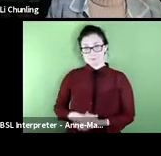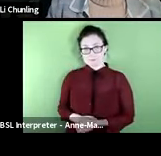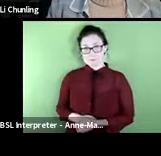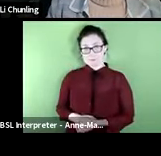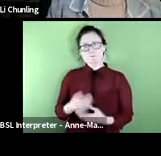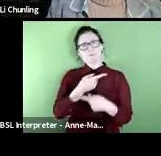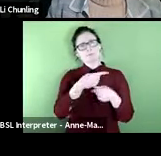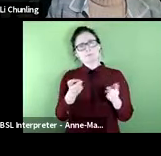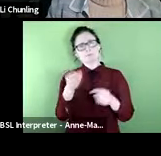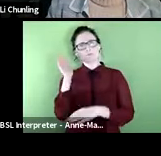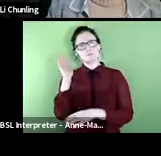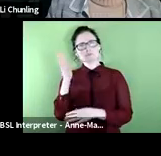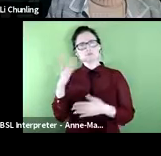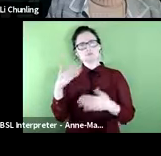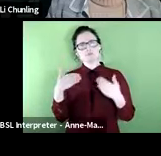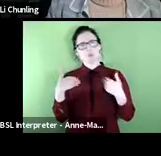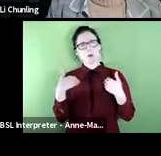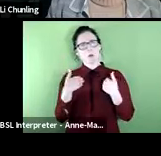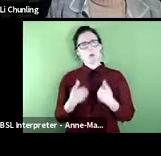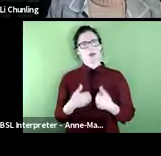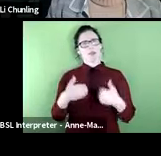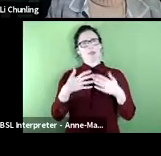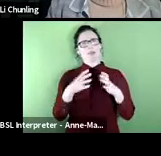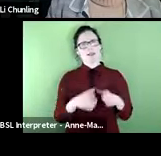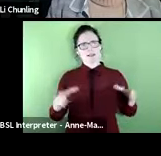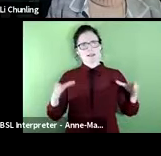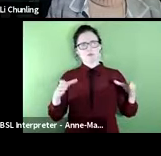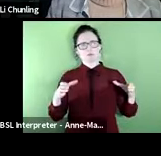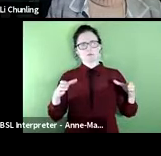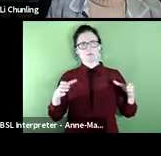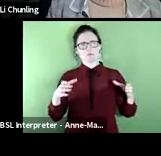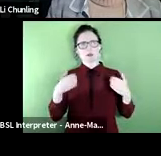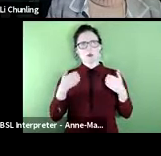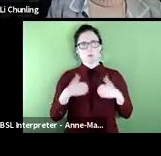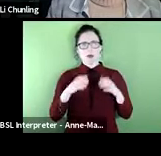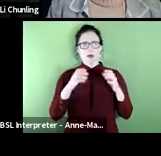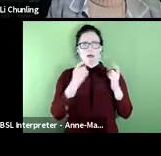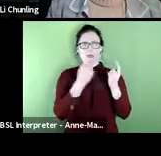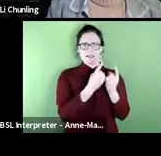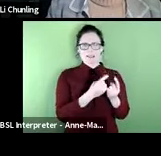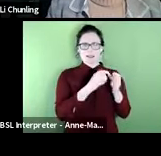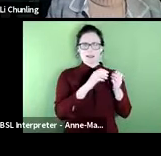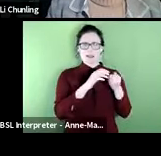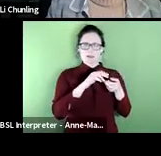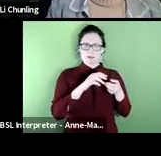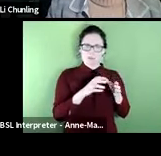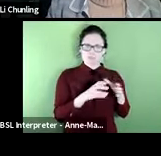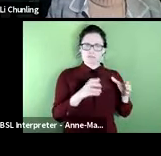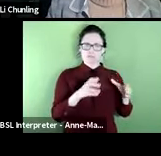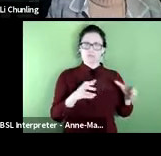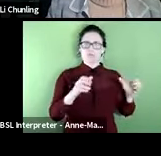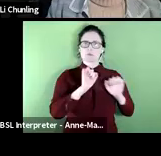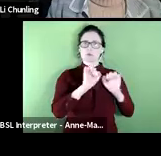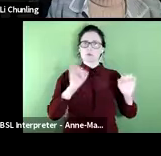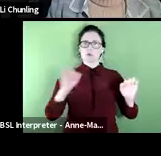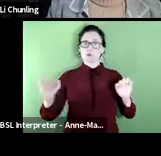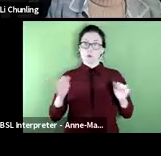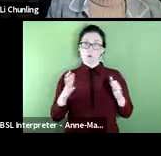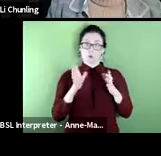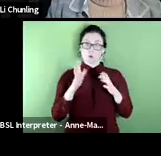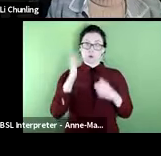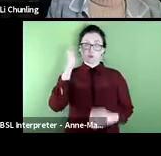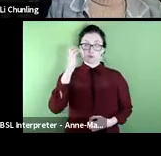of wealthization, how wealth assets have massively increased to a greater or lesser extent in your countries, and how that's